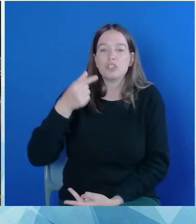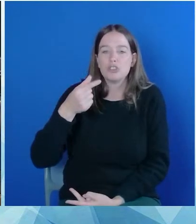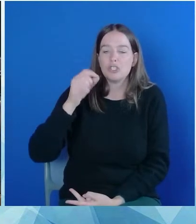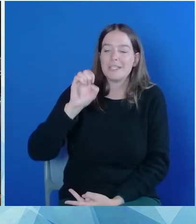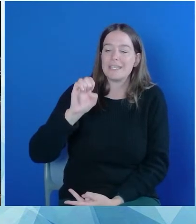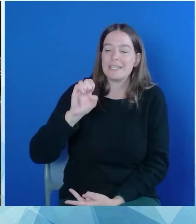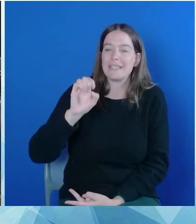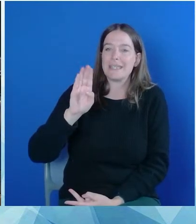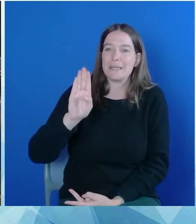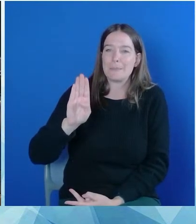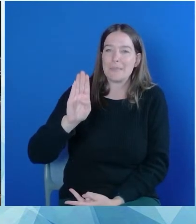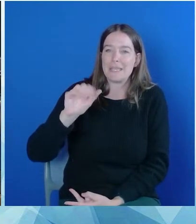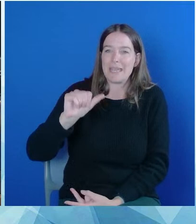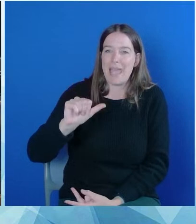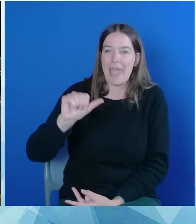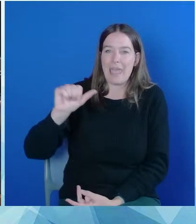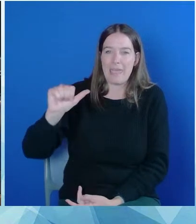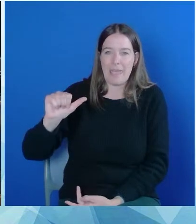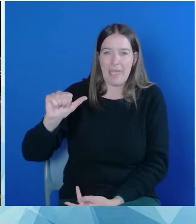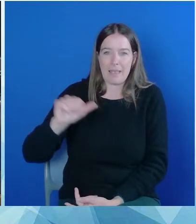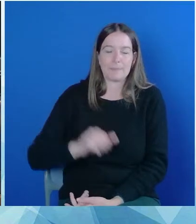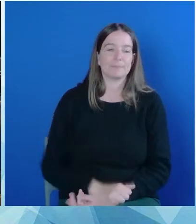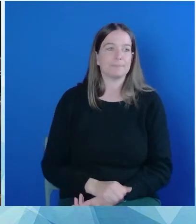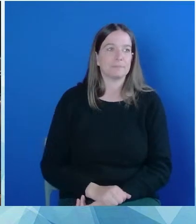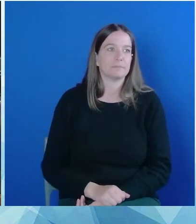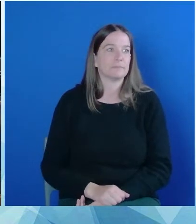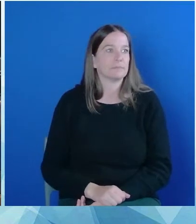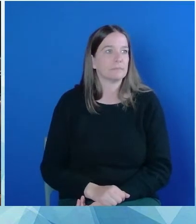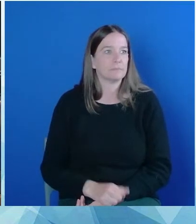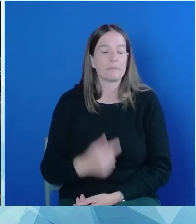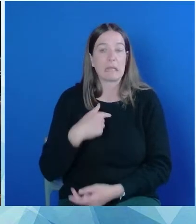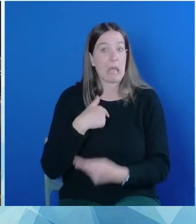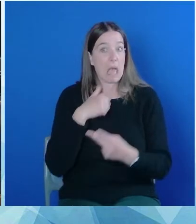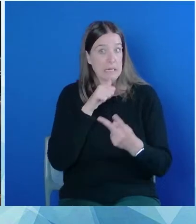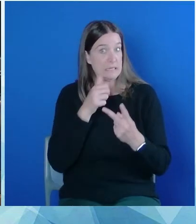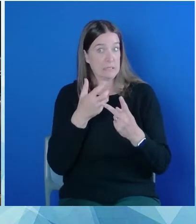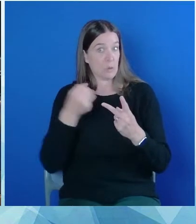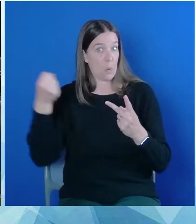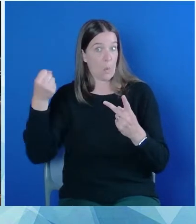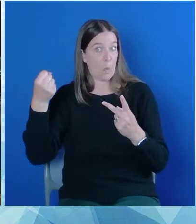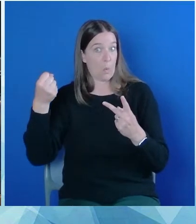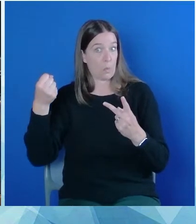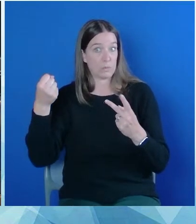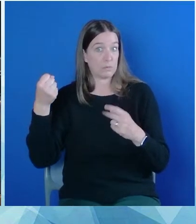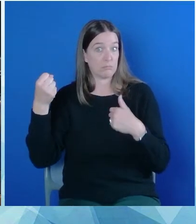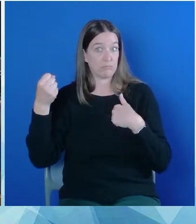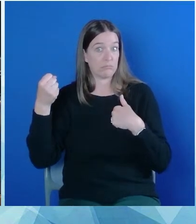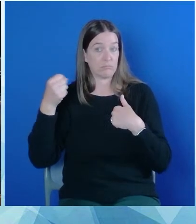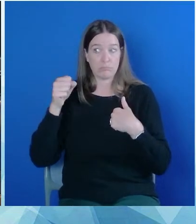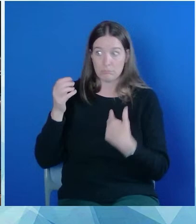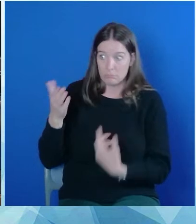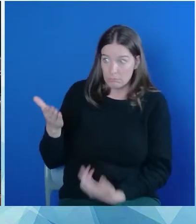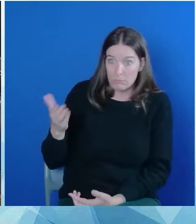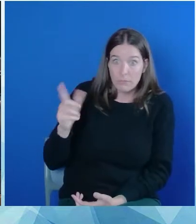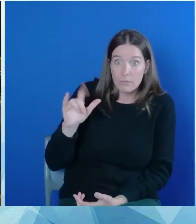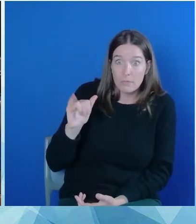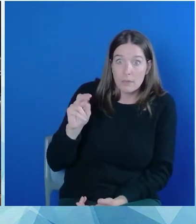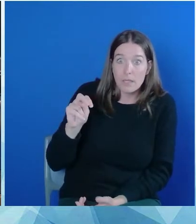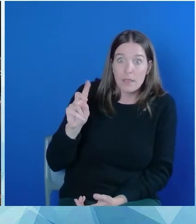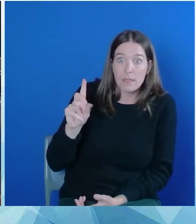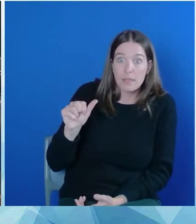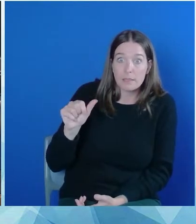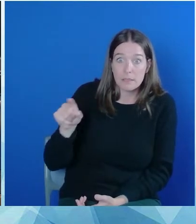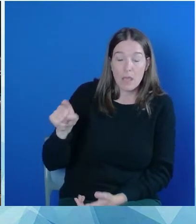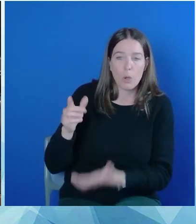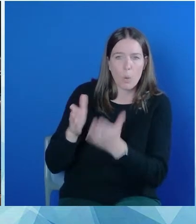I did not pull this one, so I'm going to ask Linda to bring her, start